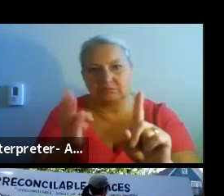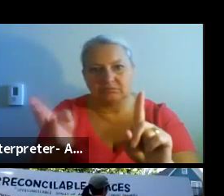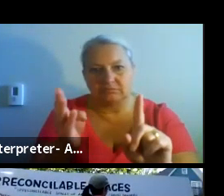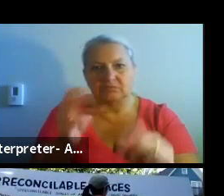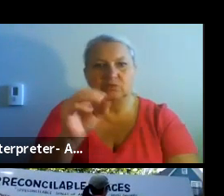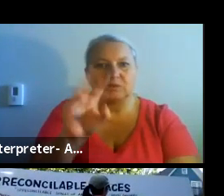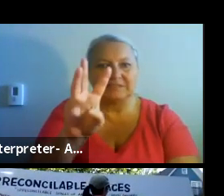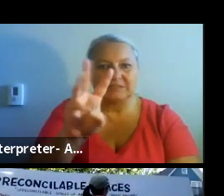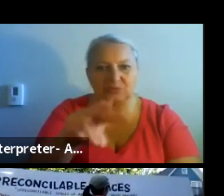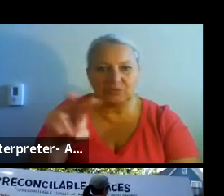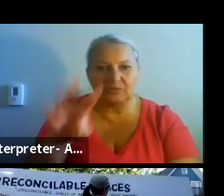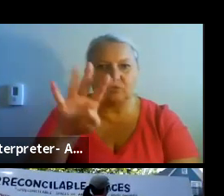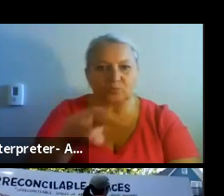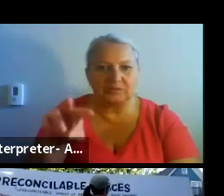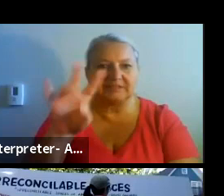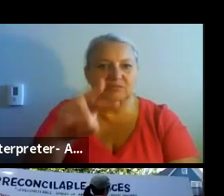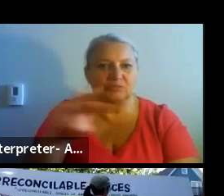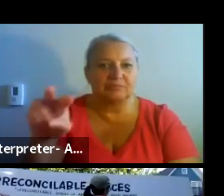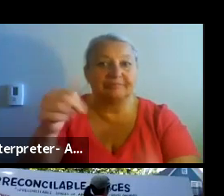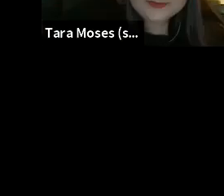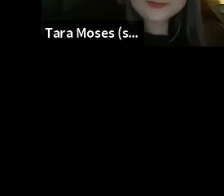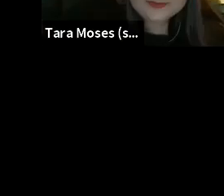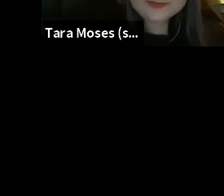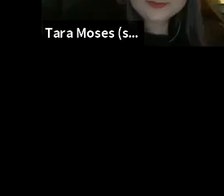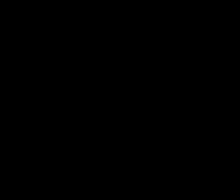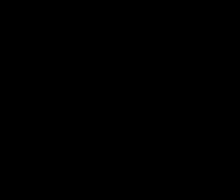6:22, 7:22. Thank you.